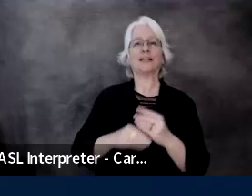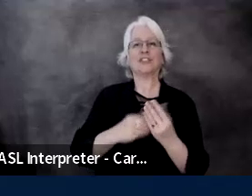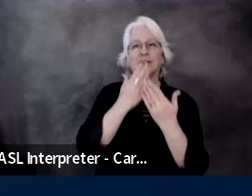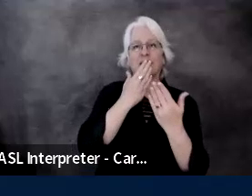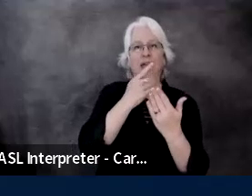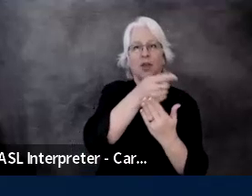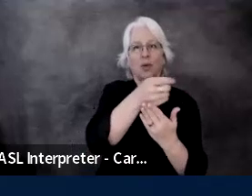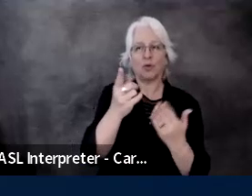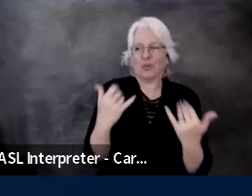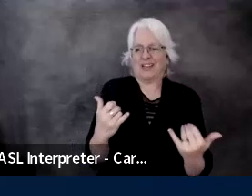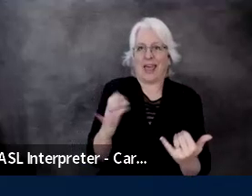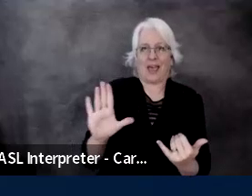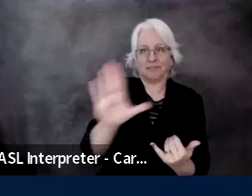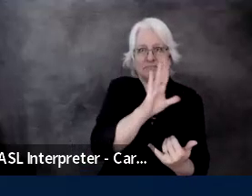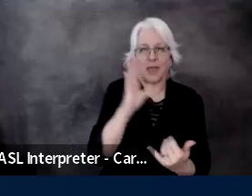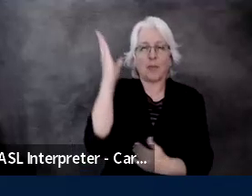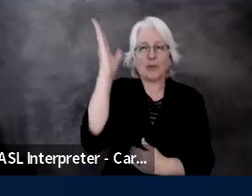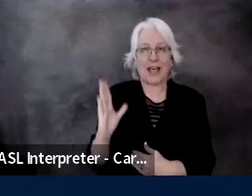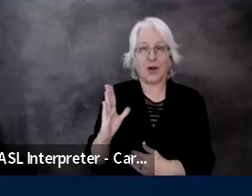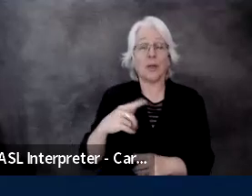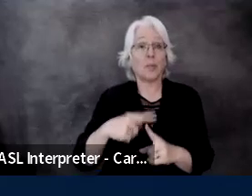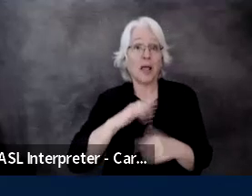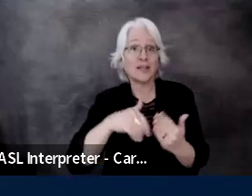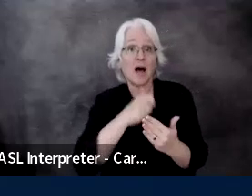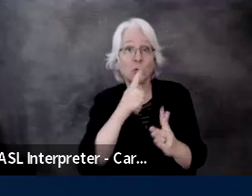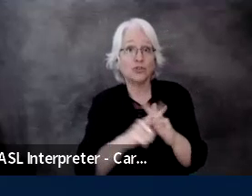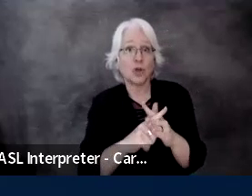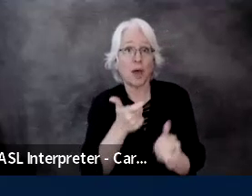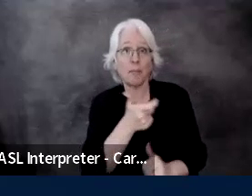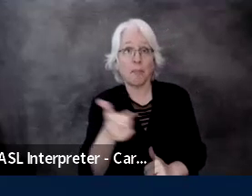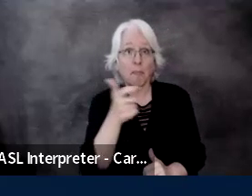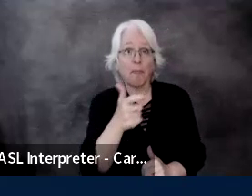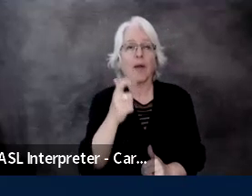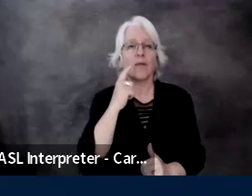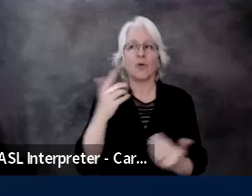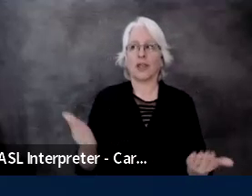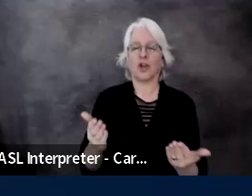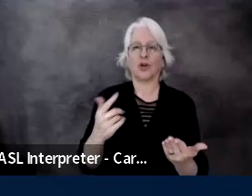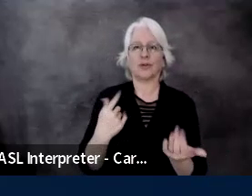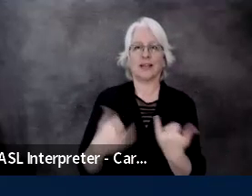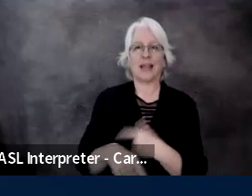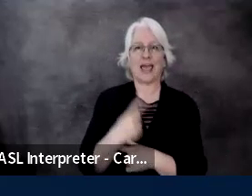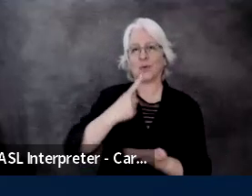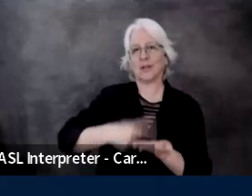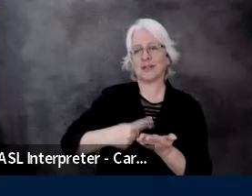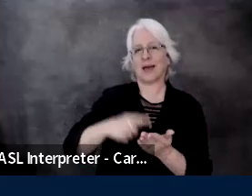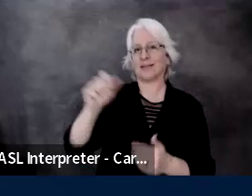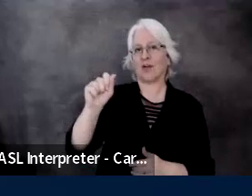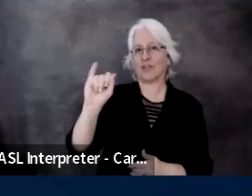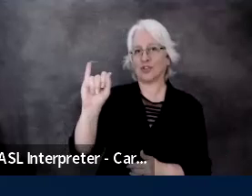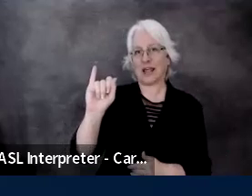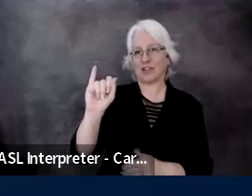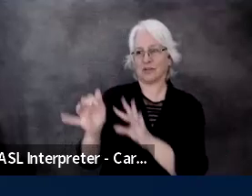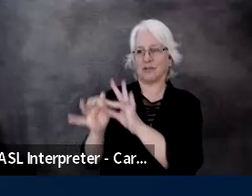presenters and all of those in attendance for being with us today as we discuss artificial intelligence in relation